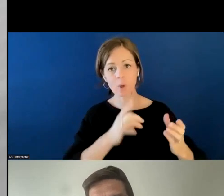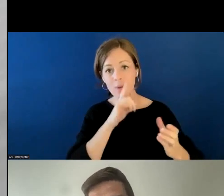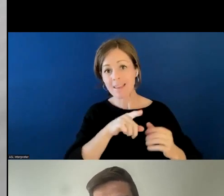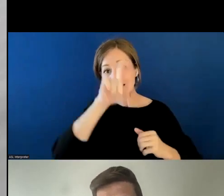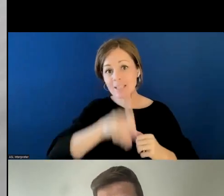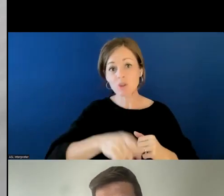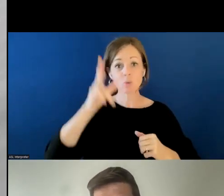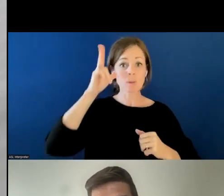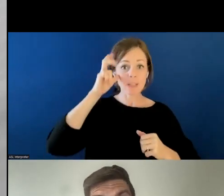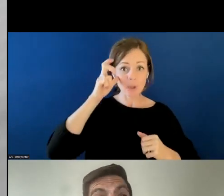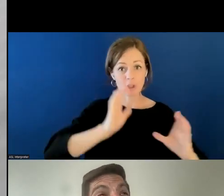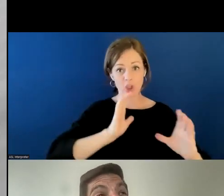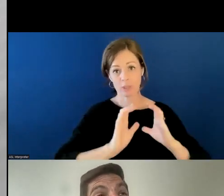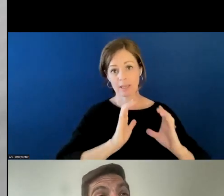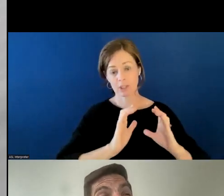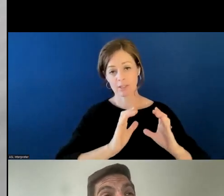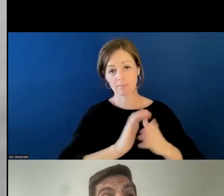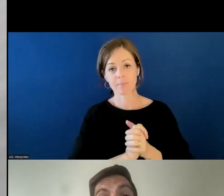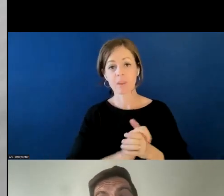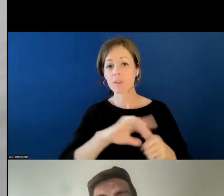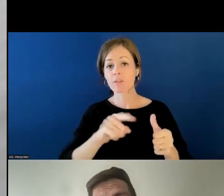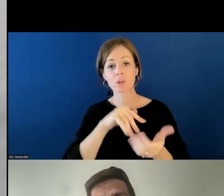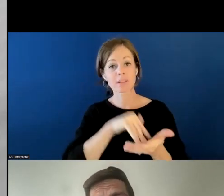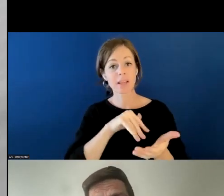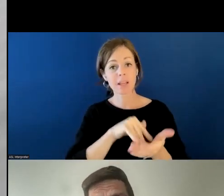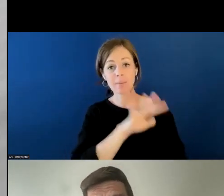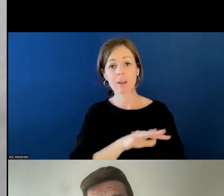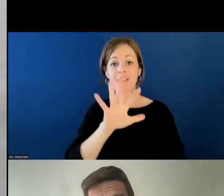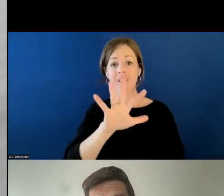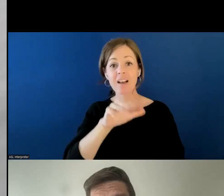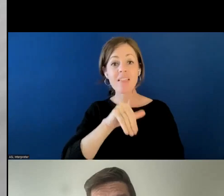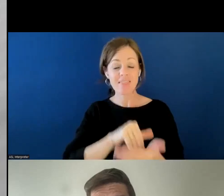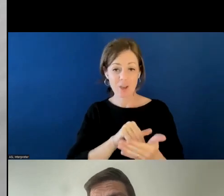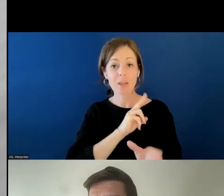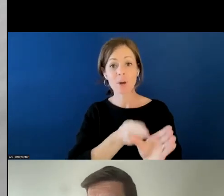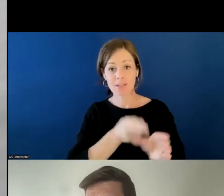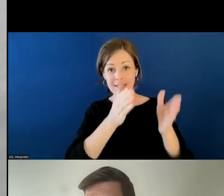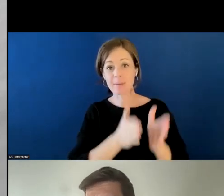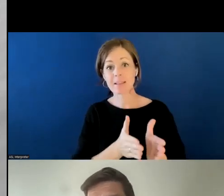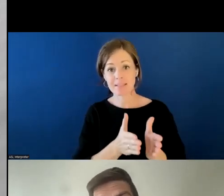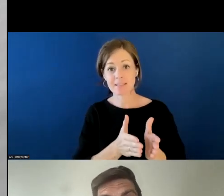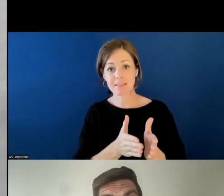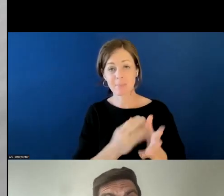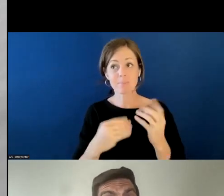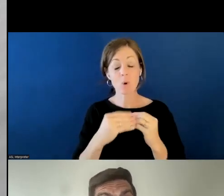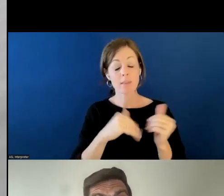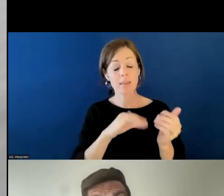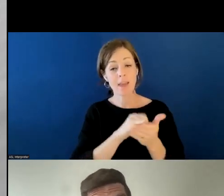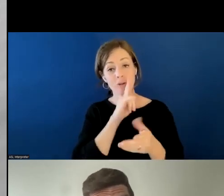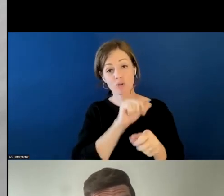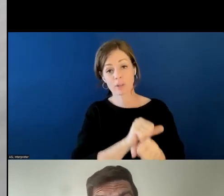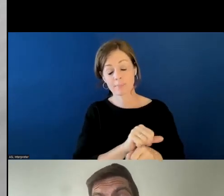kind of communication. Our first study, we had about 5,000 participants participate, actually a little over that. This